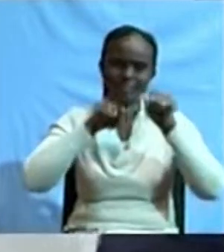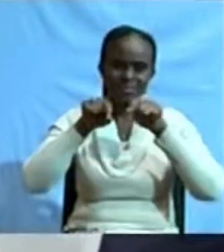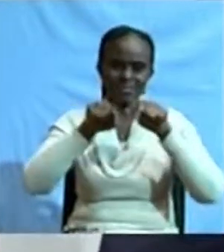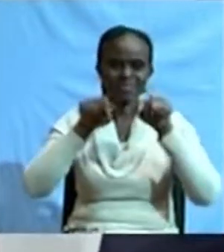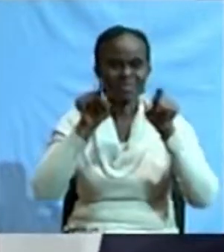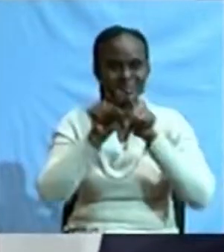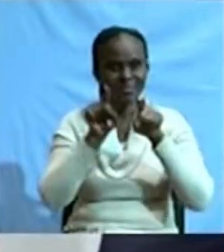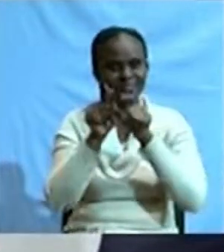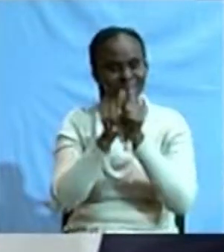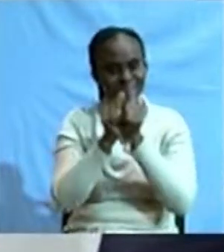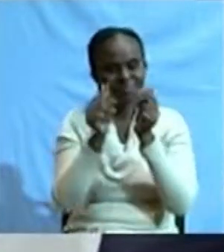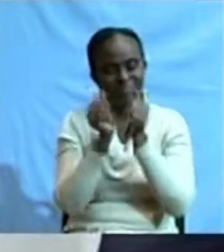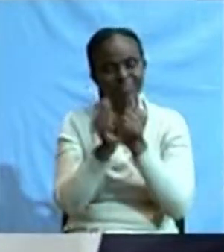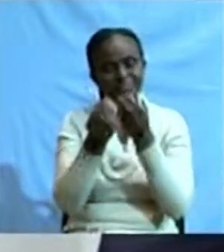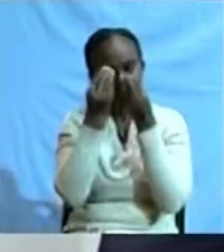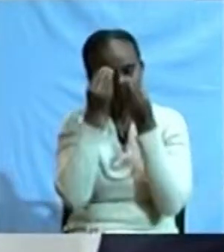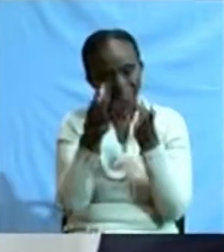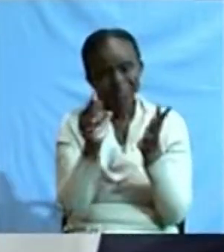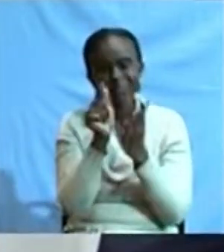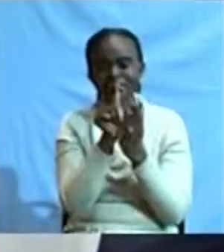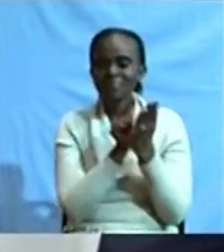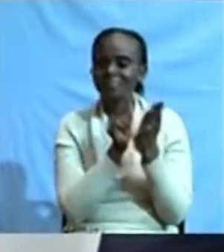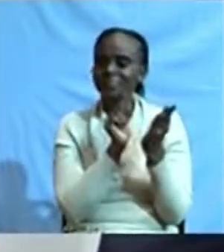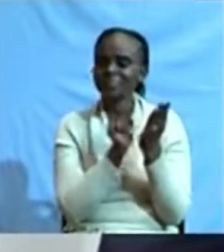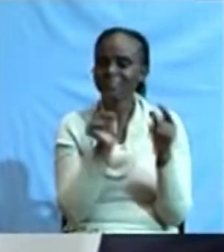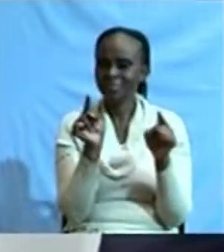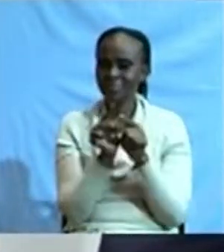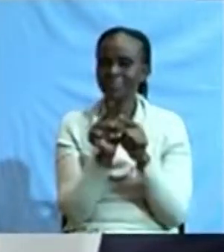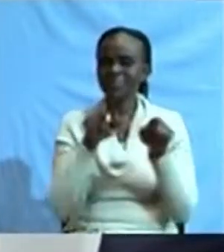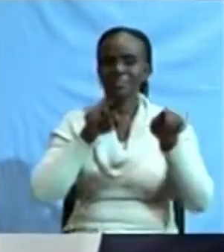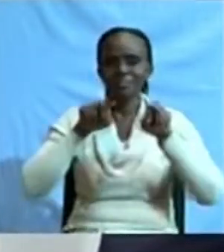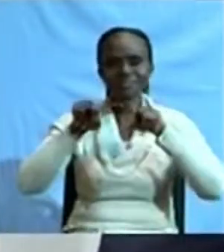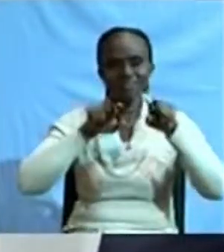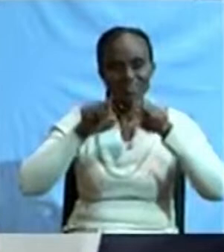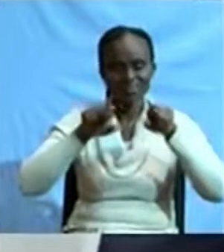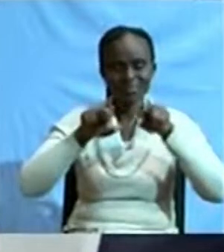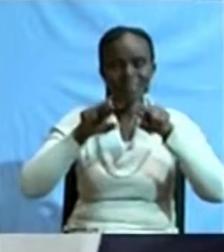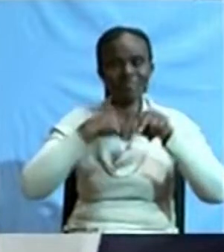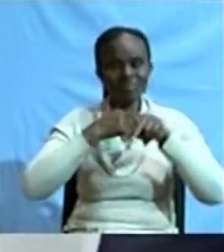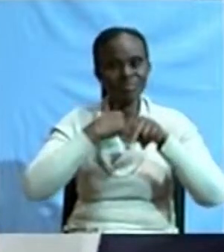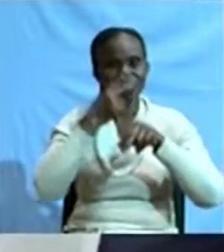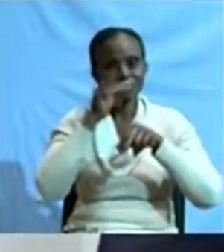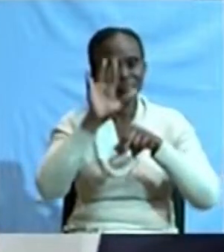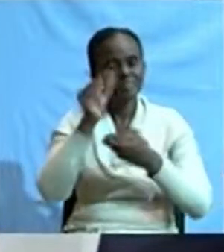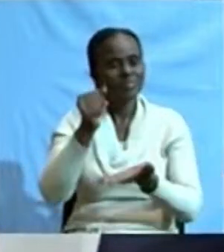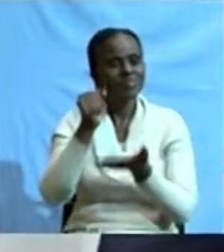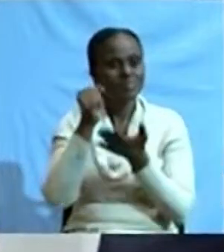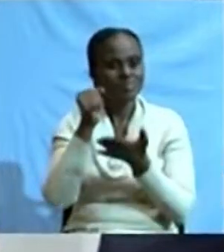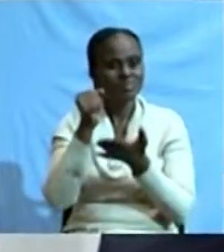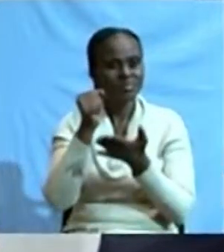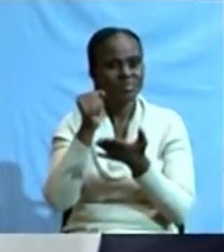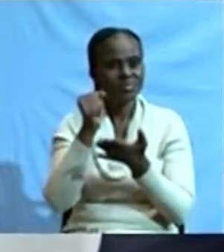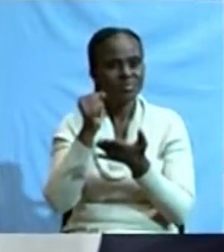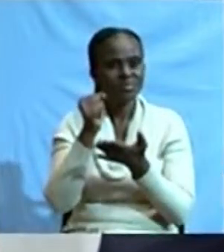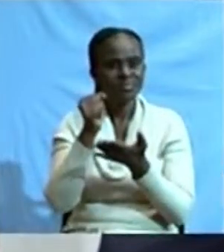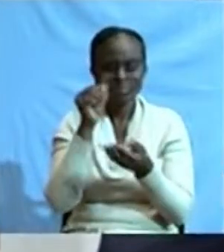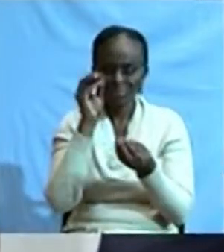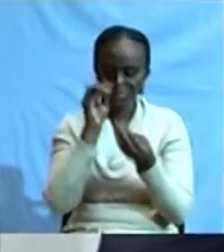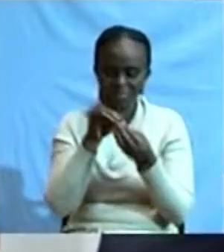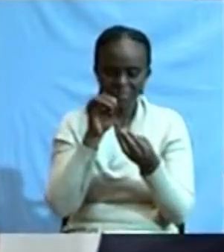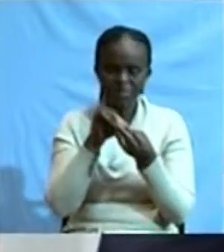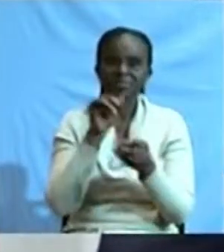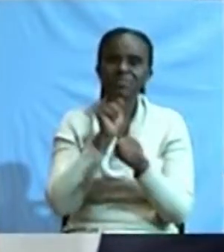goes together with adherence to laws and regulations. I've seen in your budgeting you need to put more